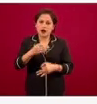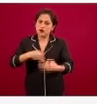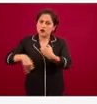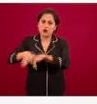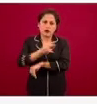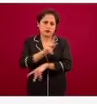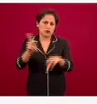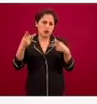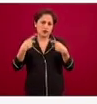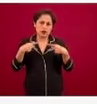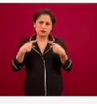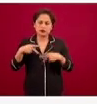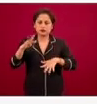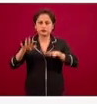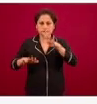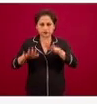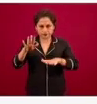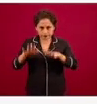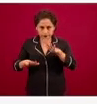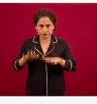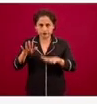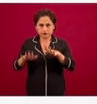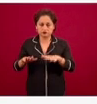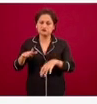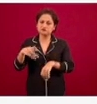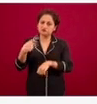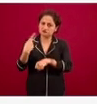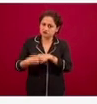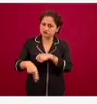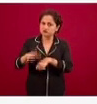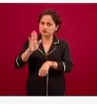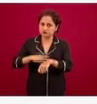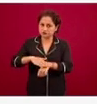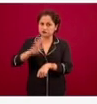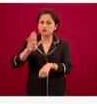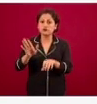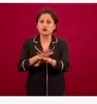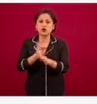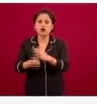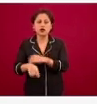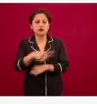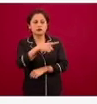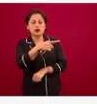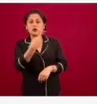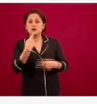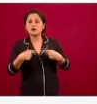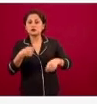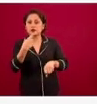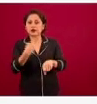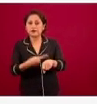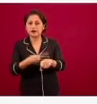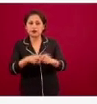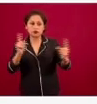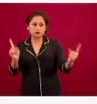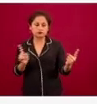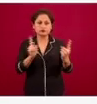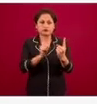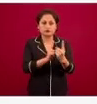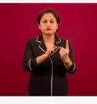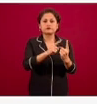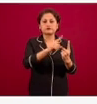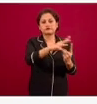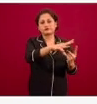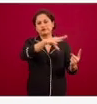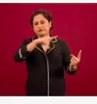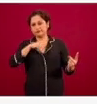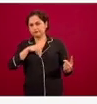and based on this data is that we would like to remind everyone that all of us are exposed to this risk, to the risk of being